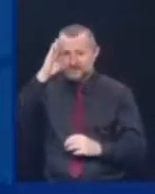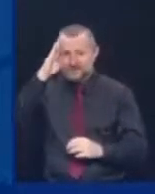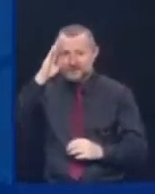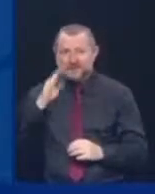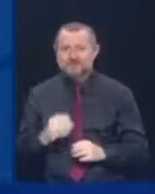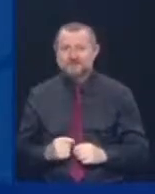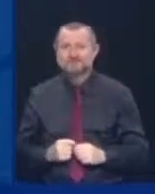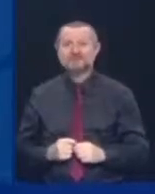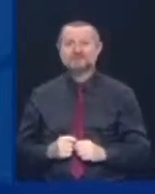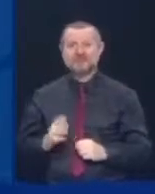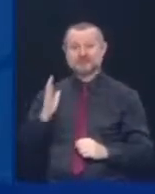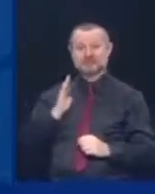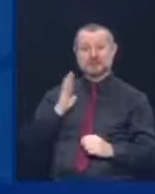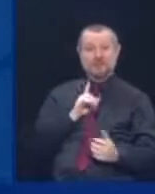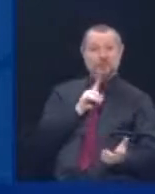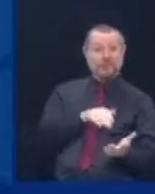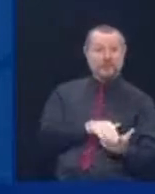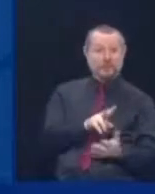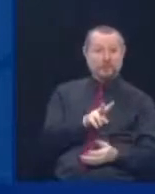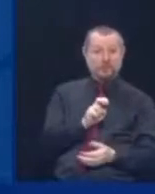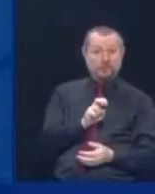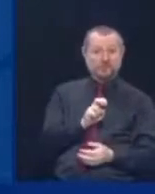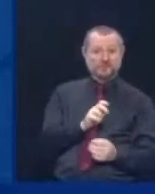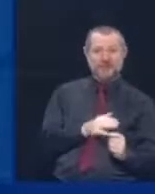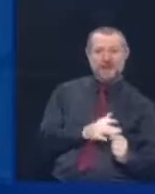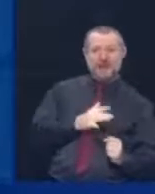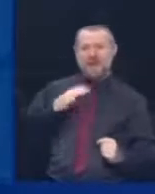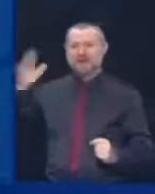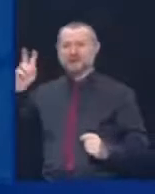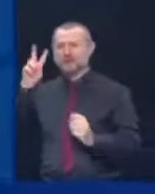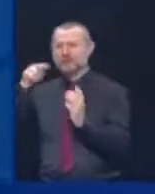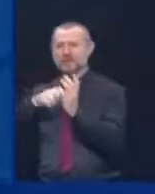from 1,200 to 2,700.